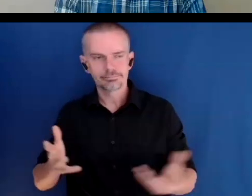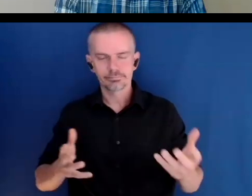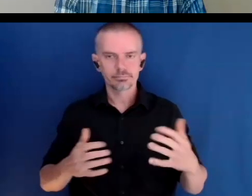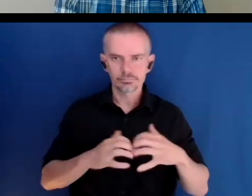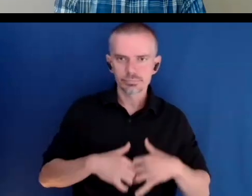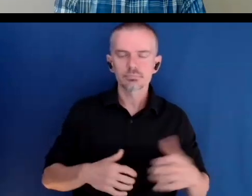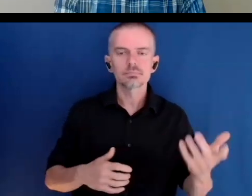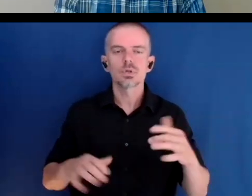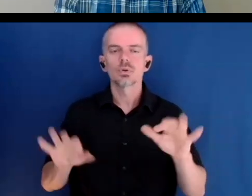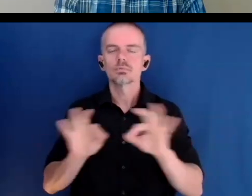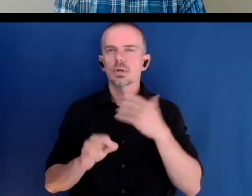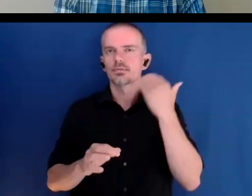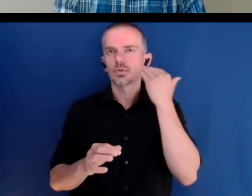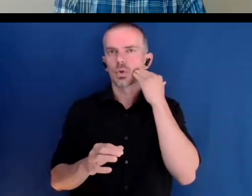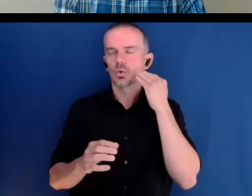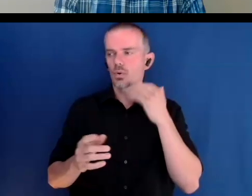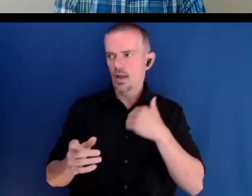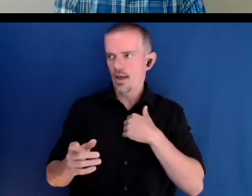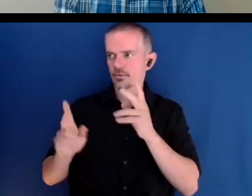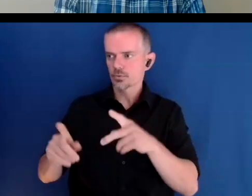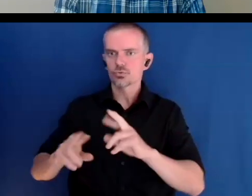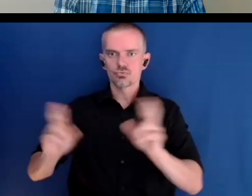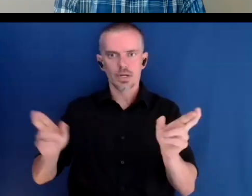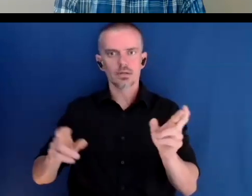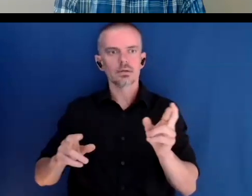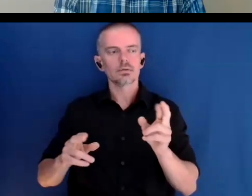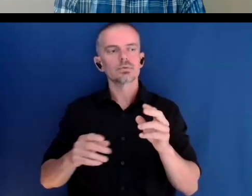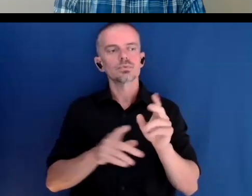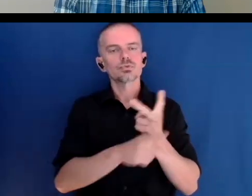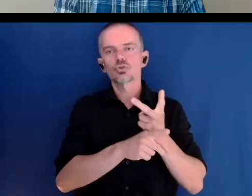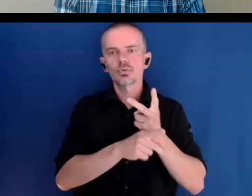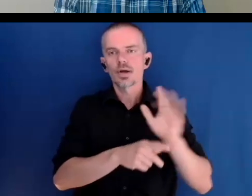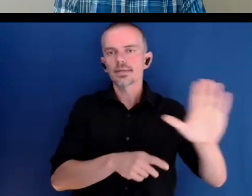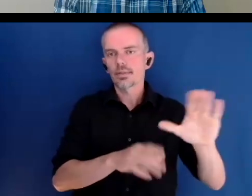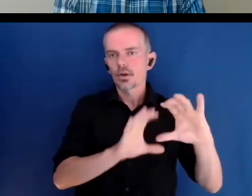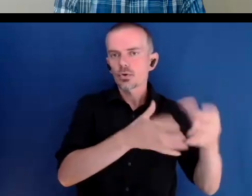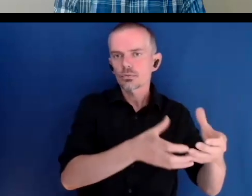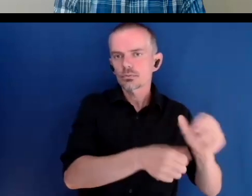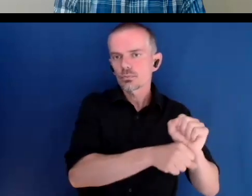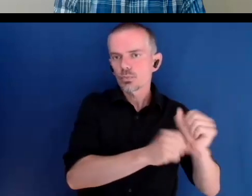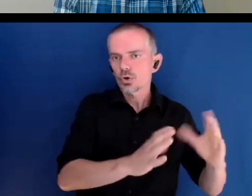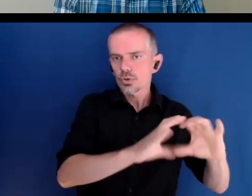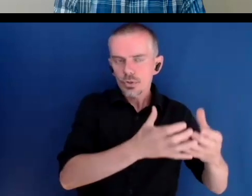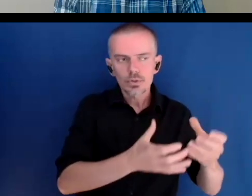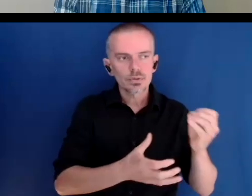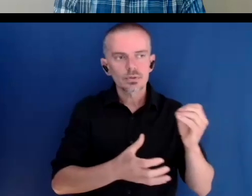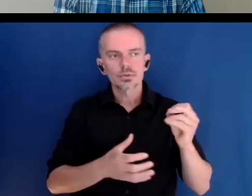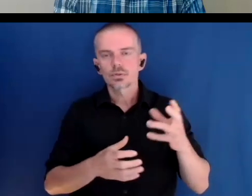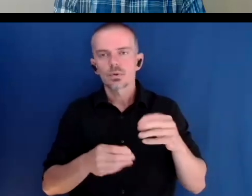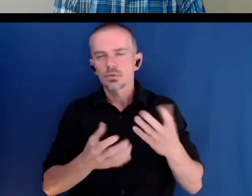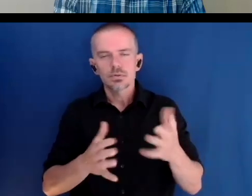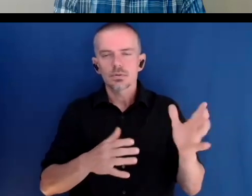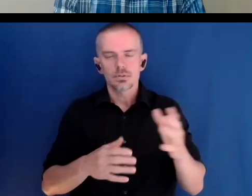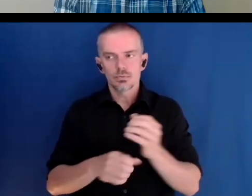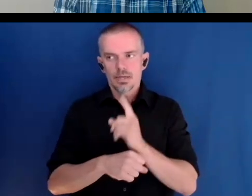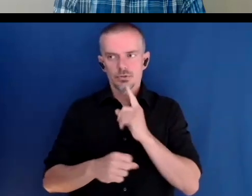a crew or supervise, provide that mentorship that really makes a partnership great. So, when we talk